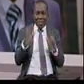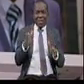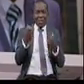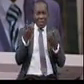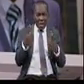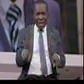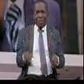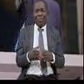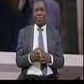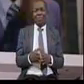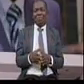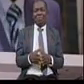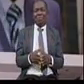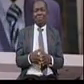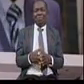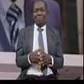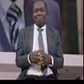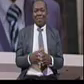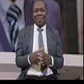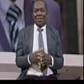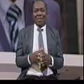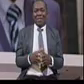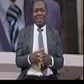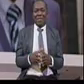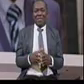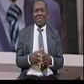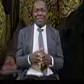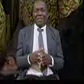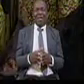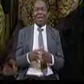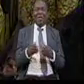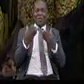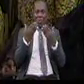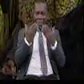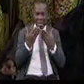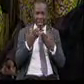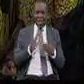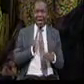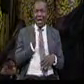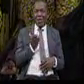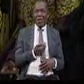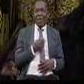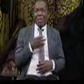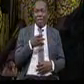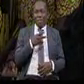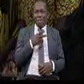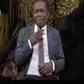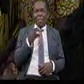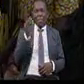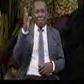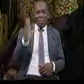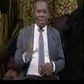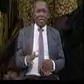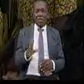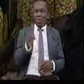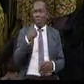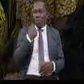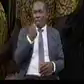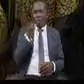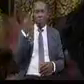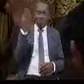choir, the one that ministered on Friday last week on the 25th, the one that ministered yesterday, and the one that ministered